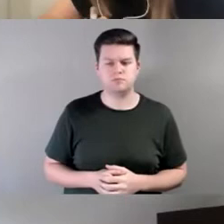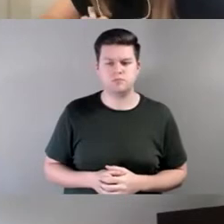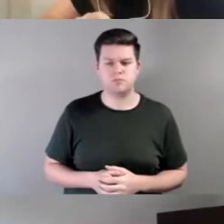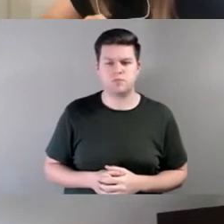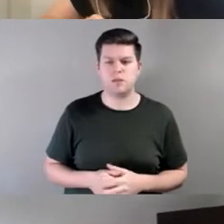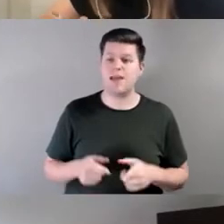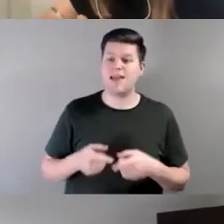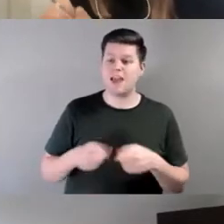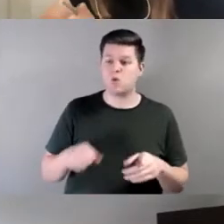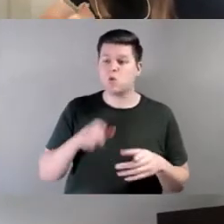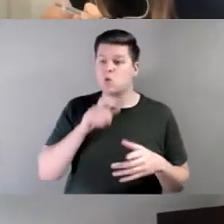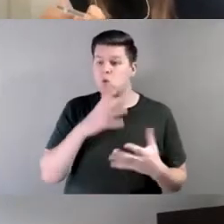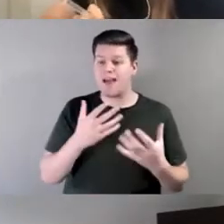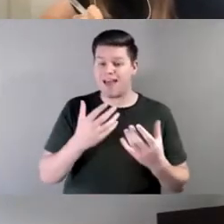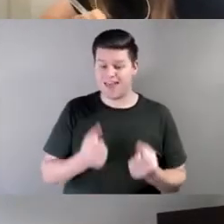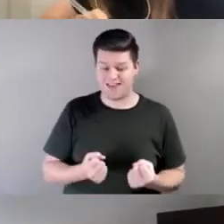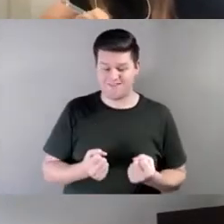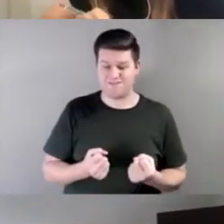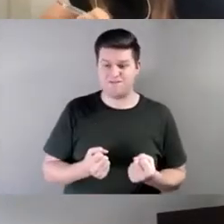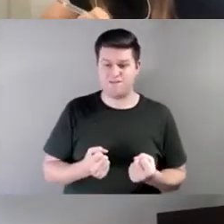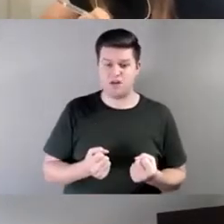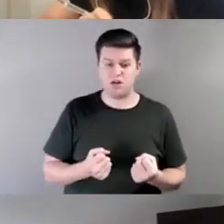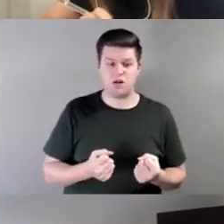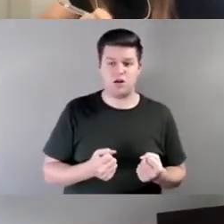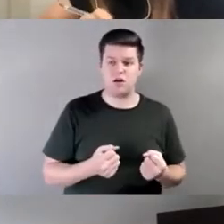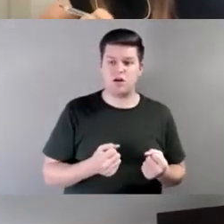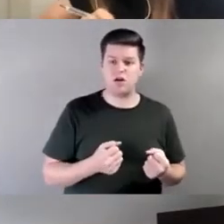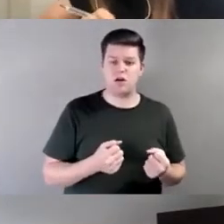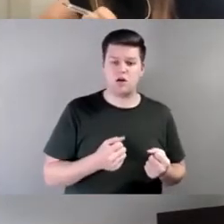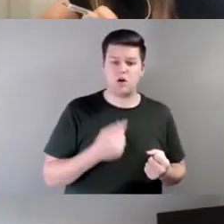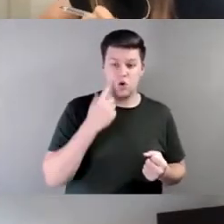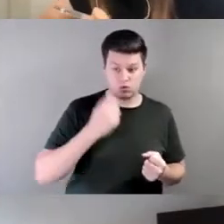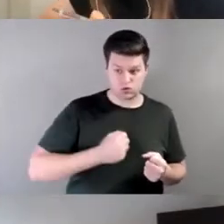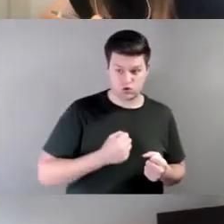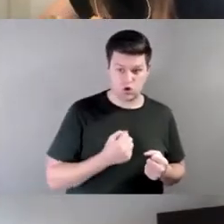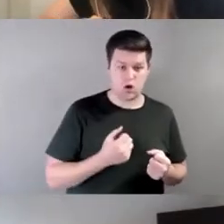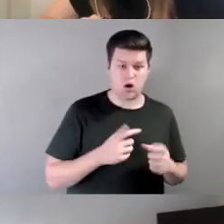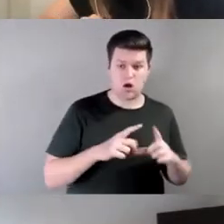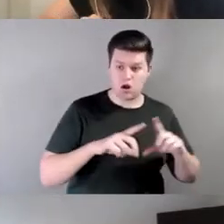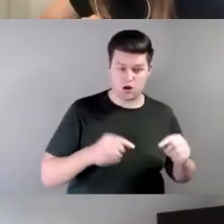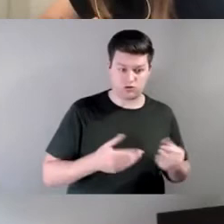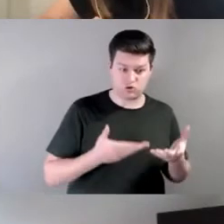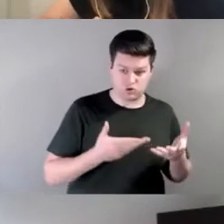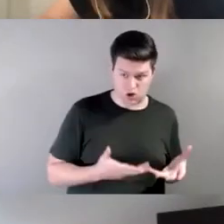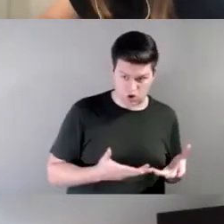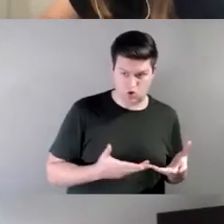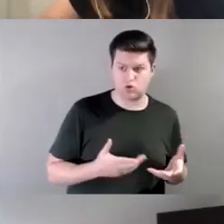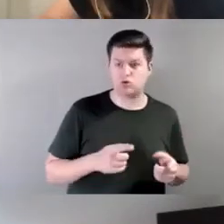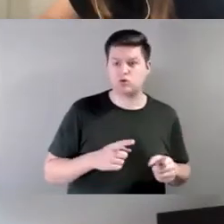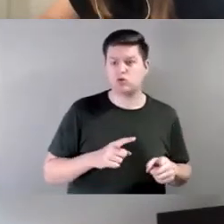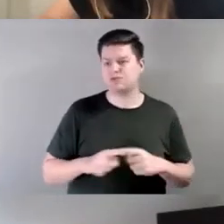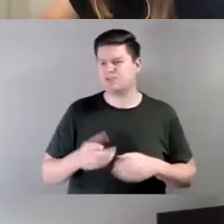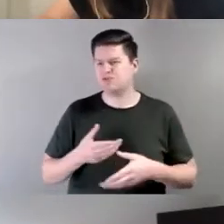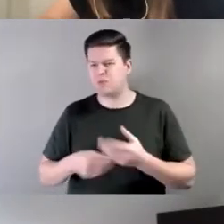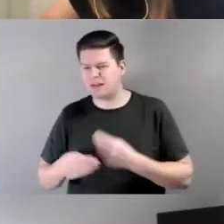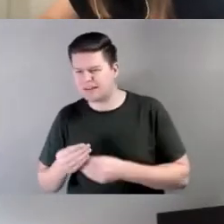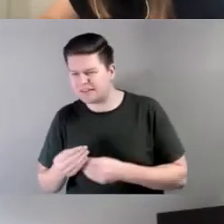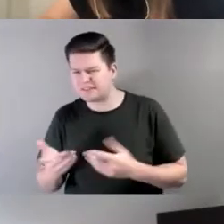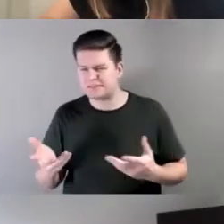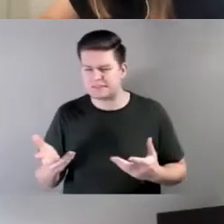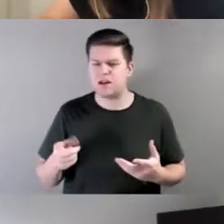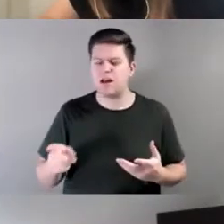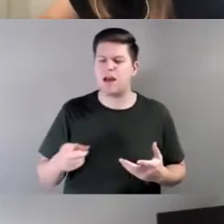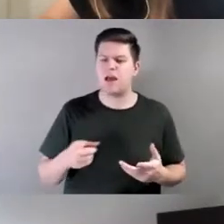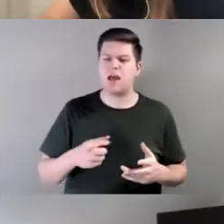Young Scot card with a new card, where we can, if the existing card can be